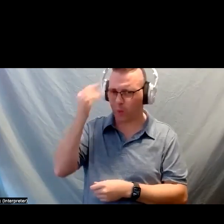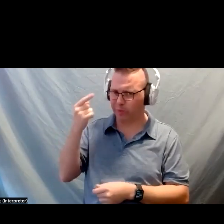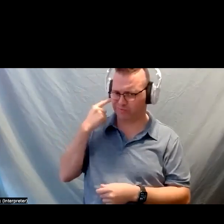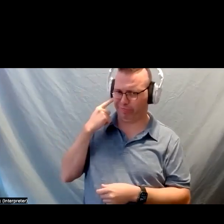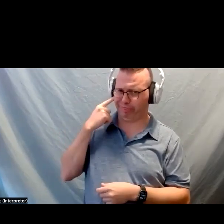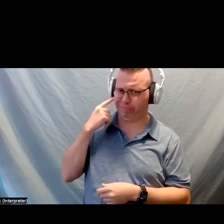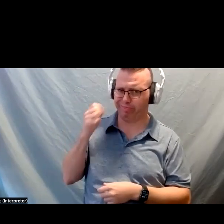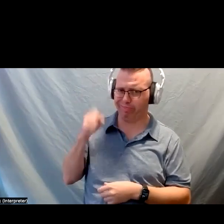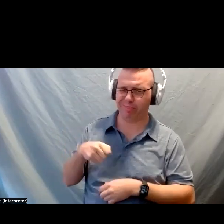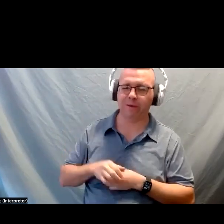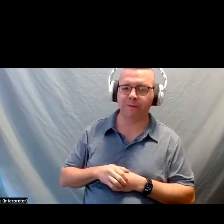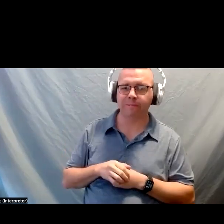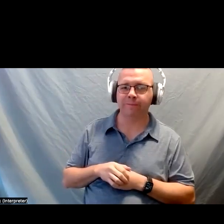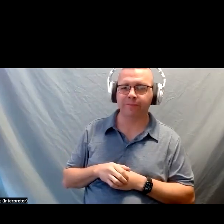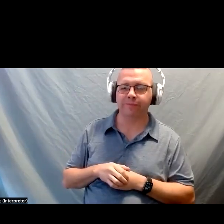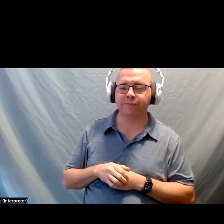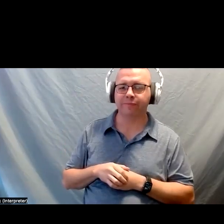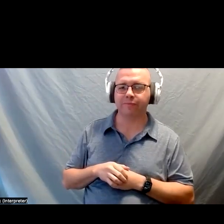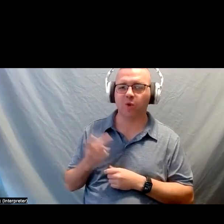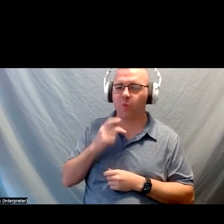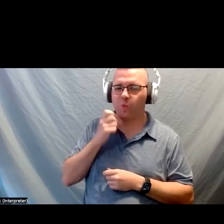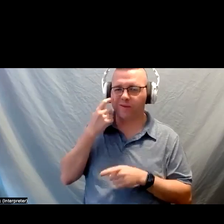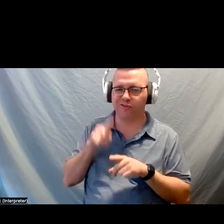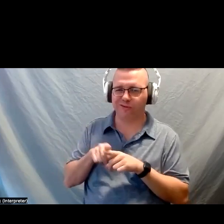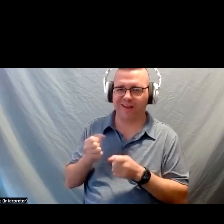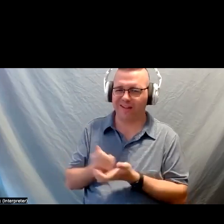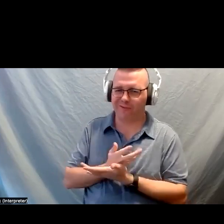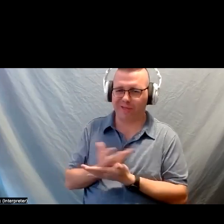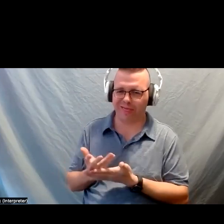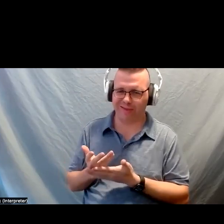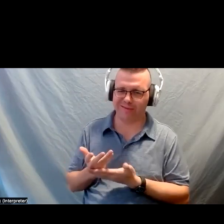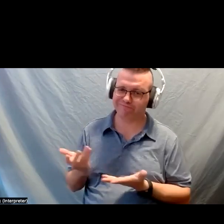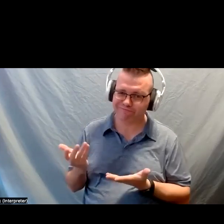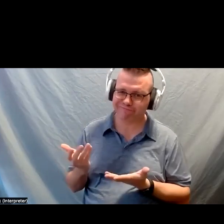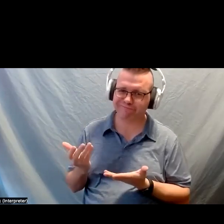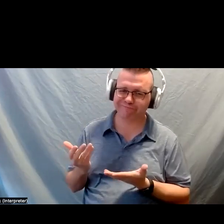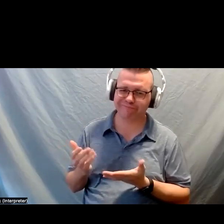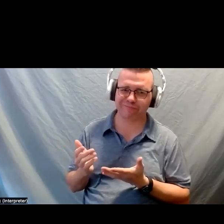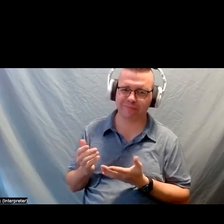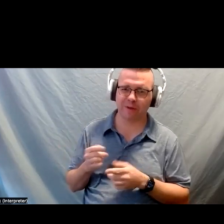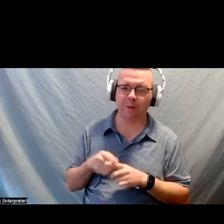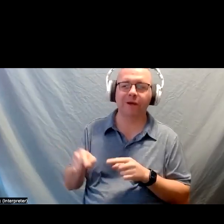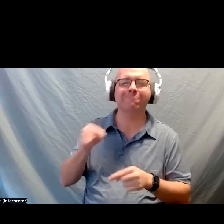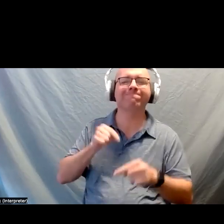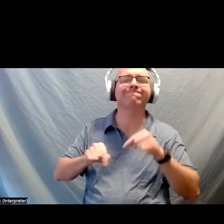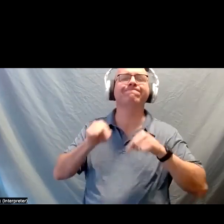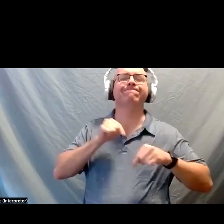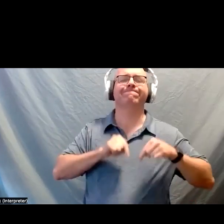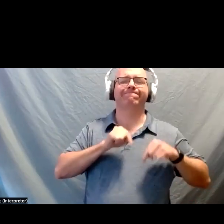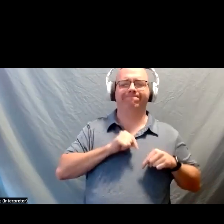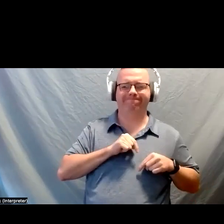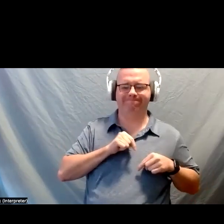thought because we didn't necessarily agree on things. But let me go back a little bit